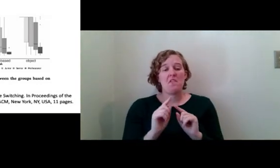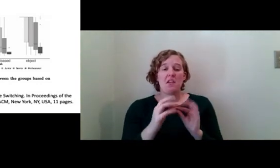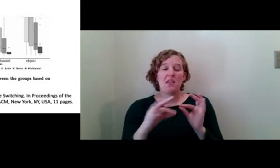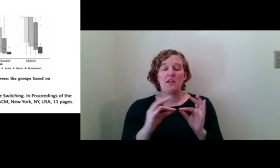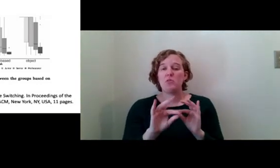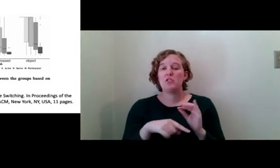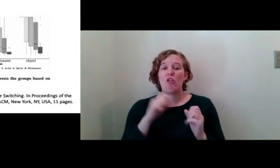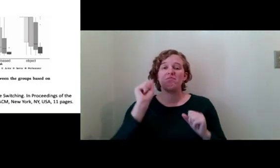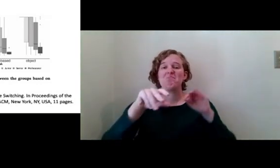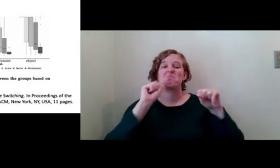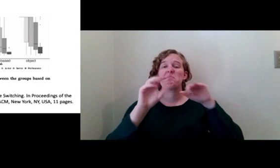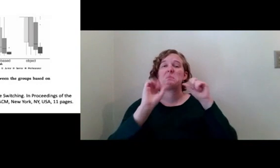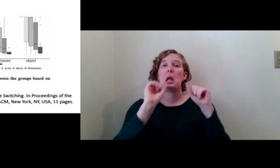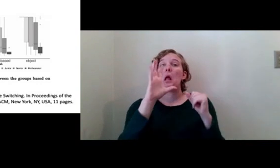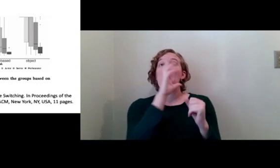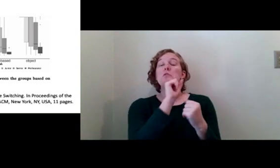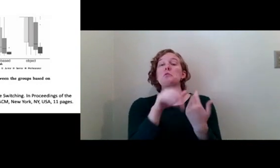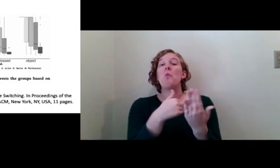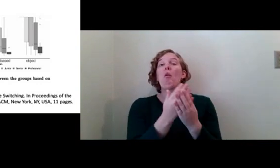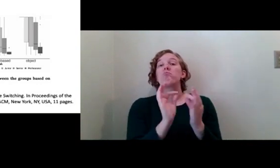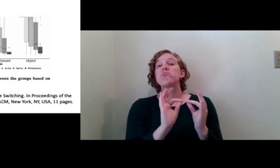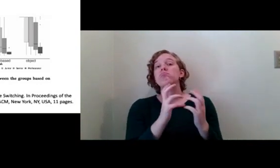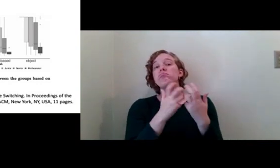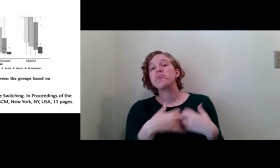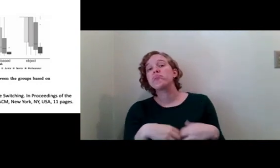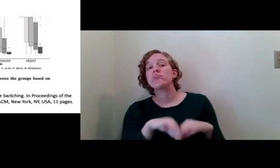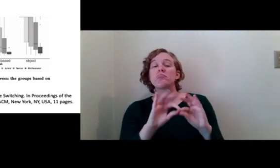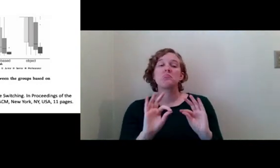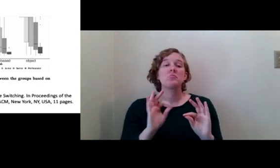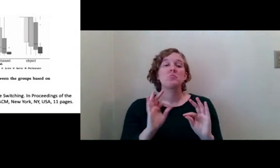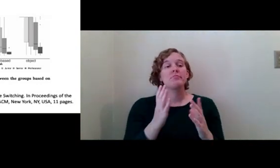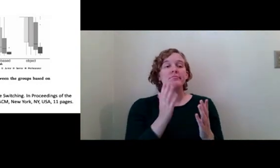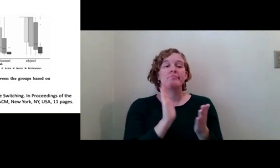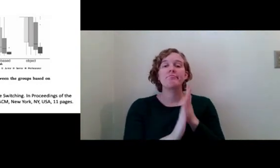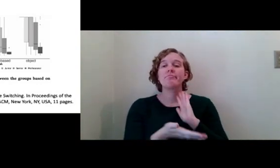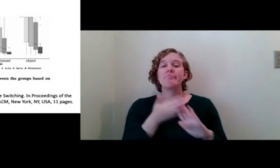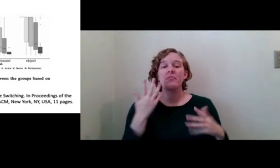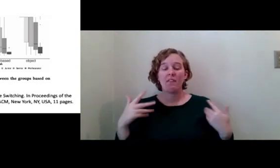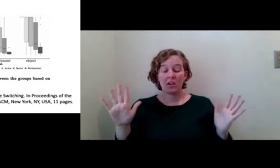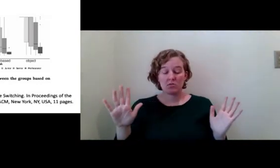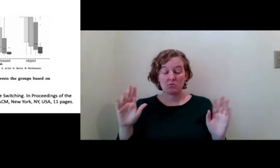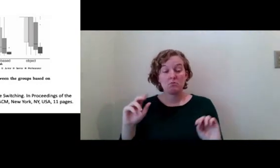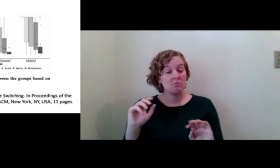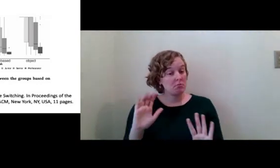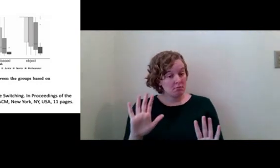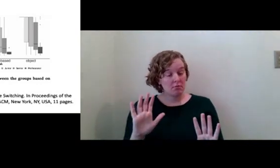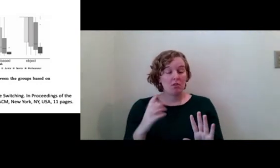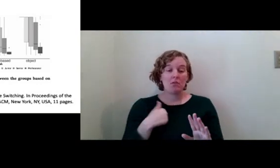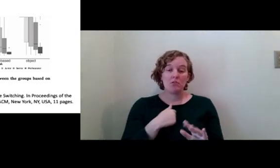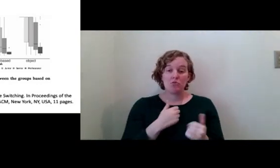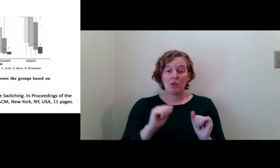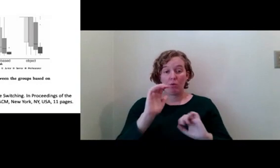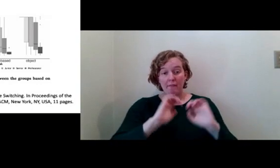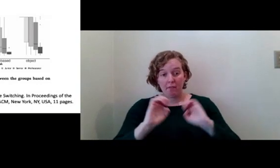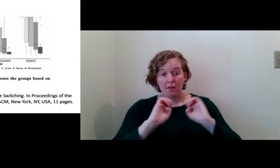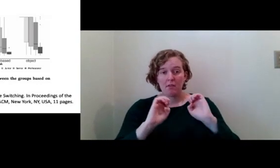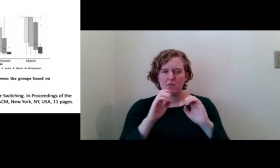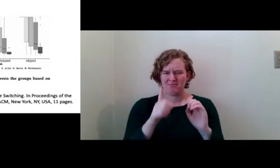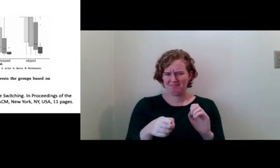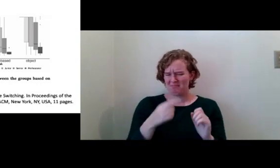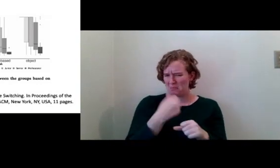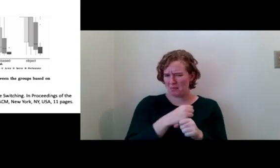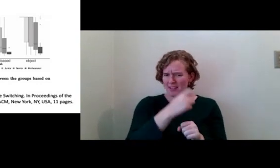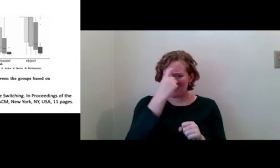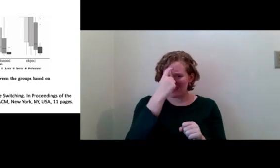once, assume that they all do a good job, and then call it a day. And so we've been evaluating this empirically to try to find out if this makes sense.